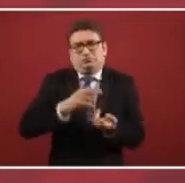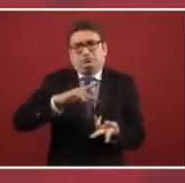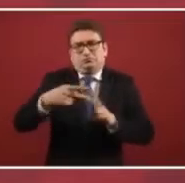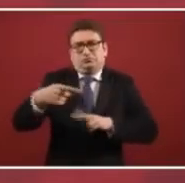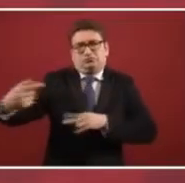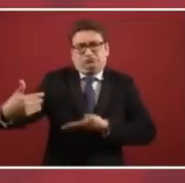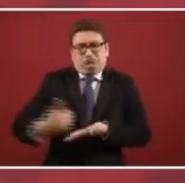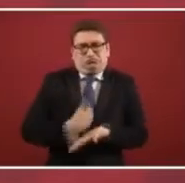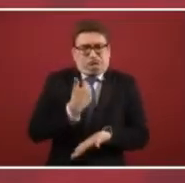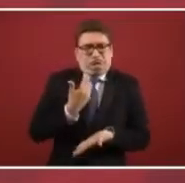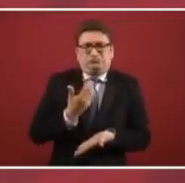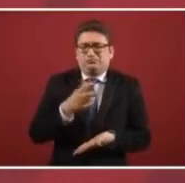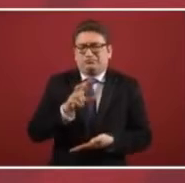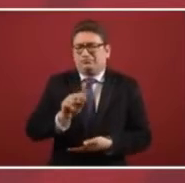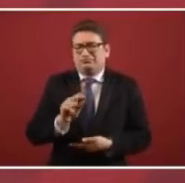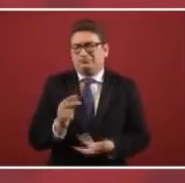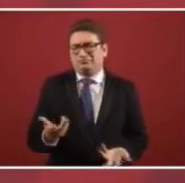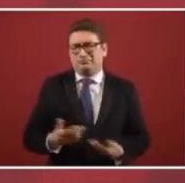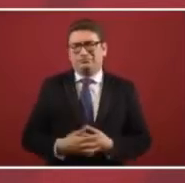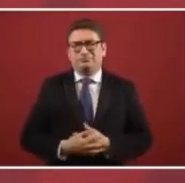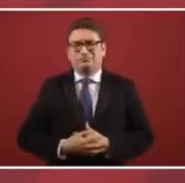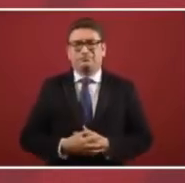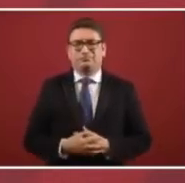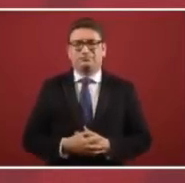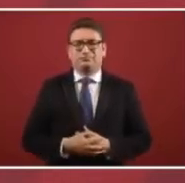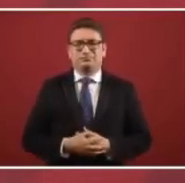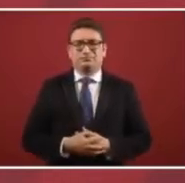want anybody to intervene in our internal